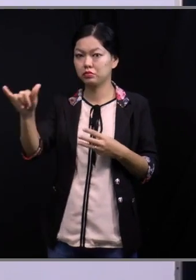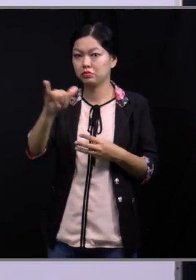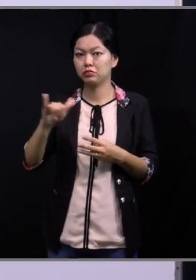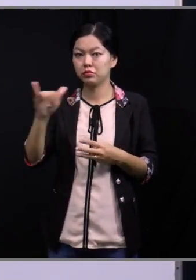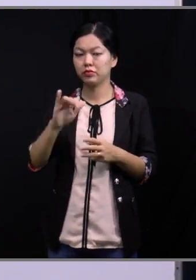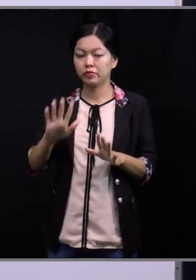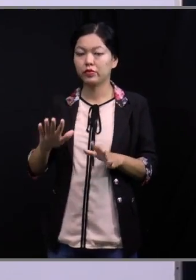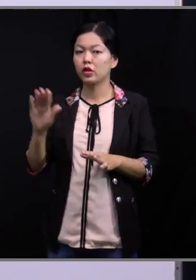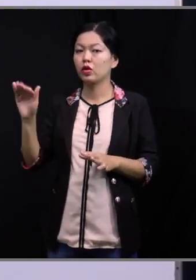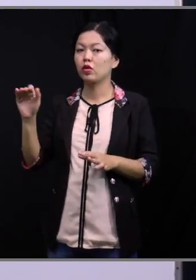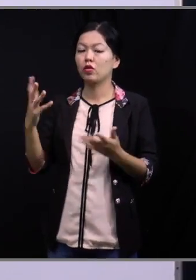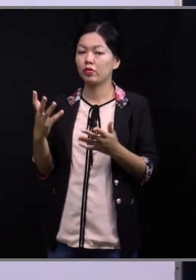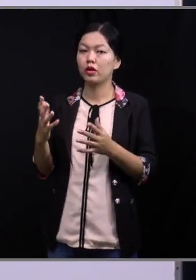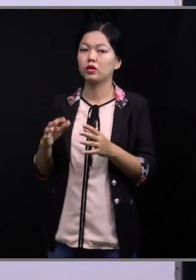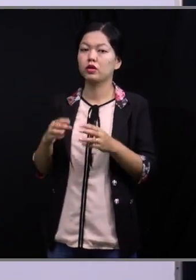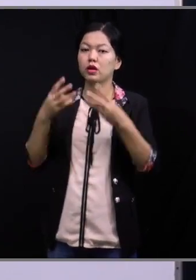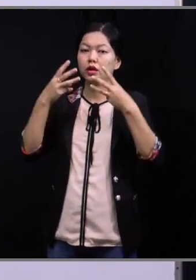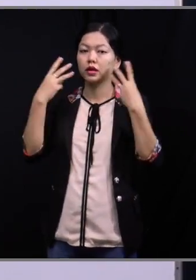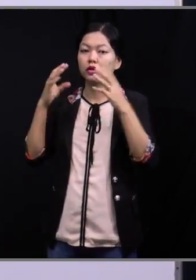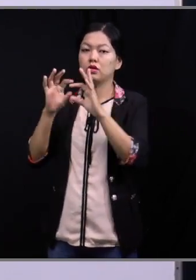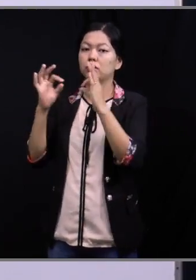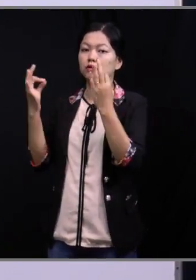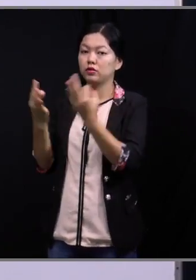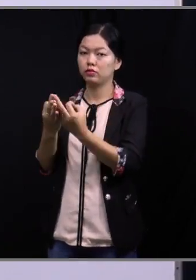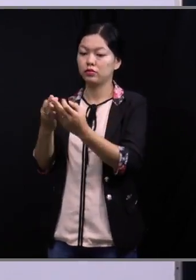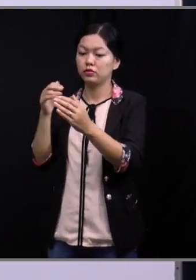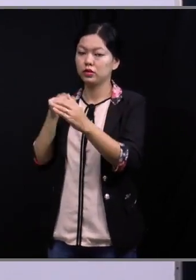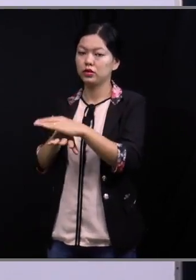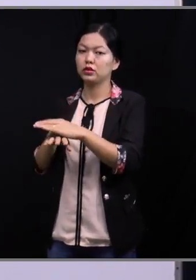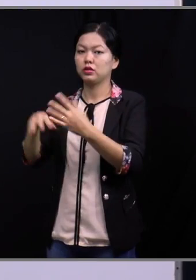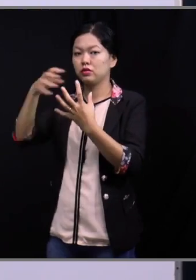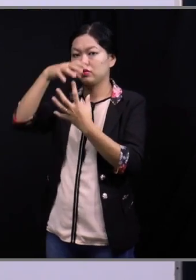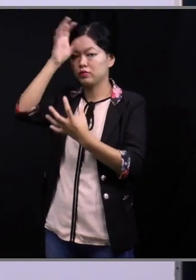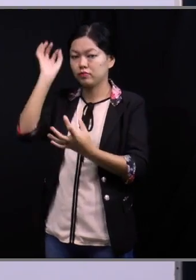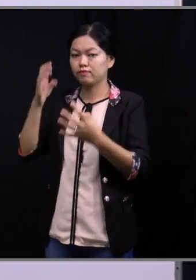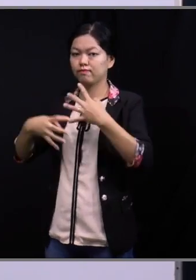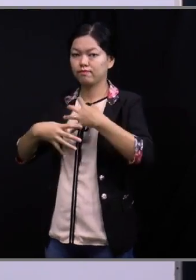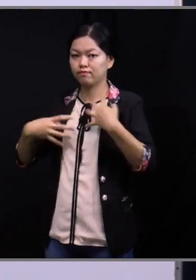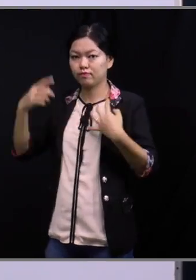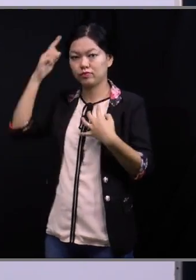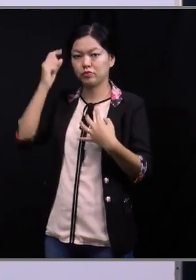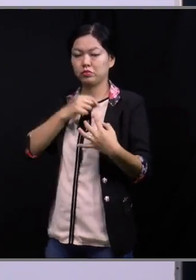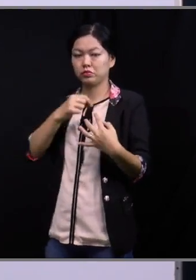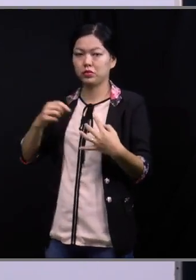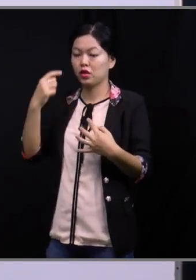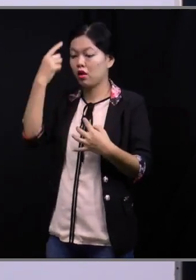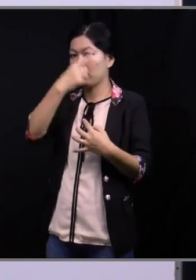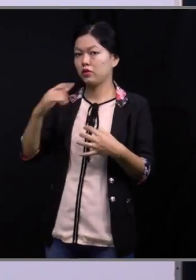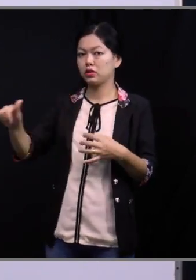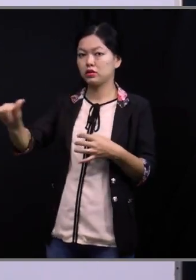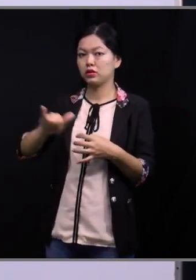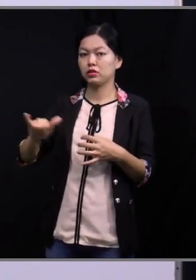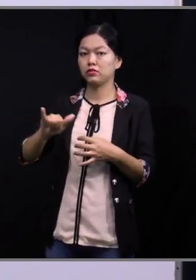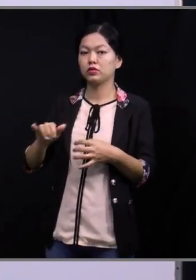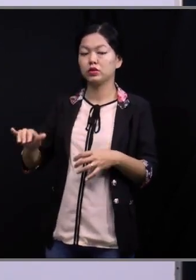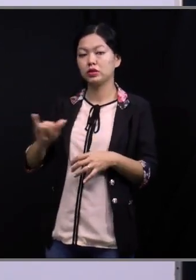the cat family. So this family consists of genera which are closely related and which have many characters.